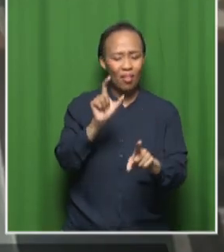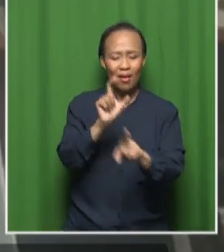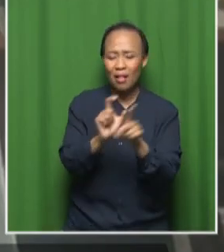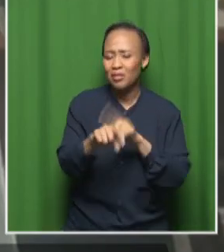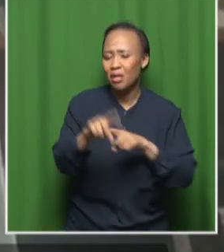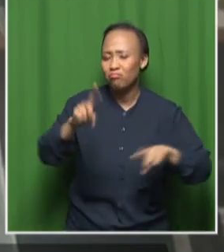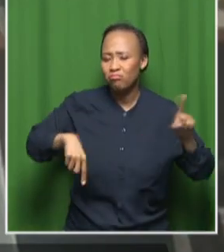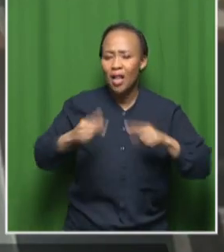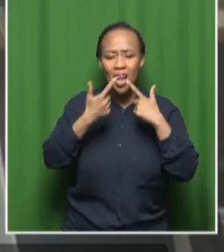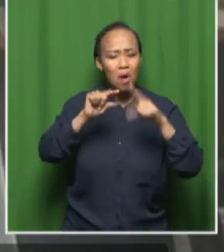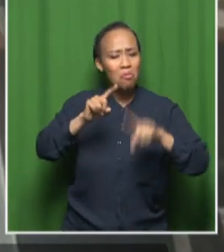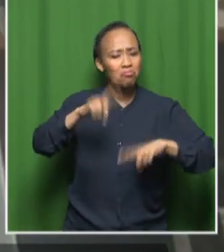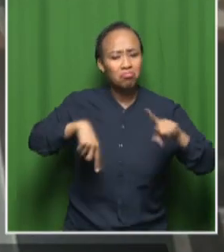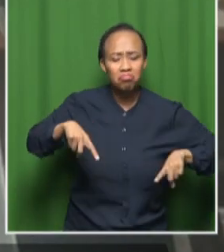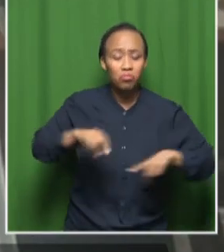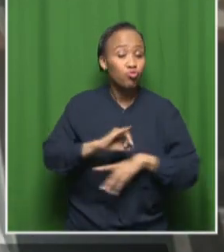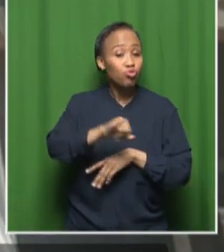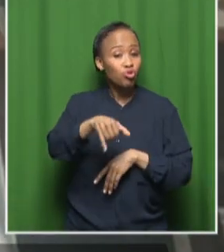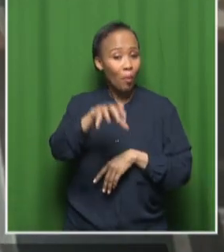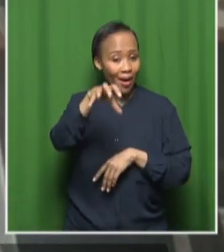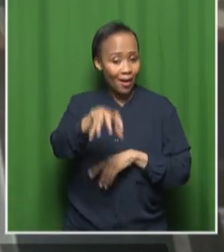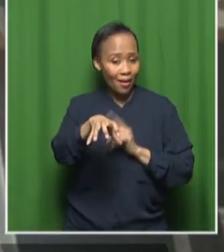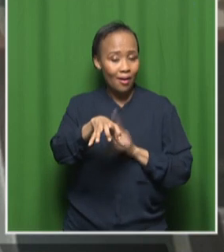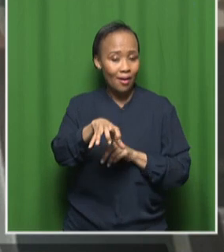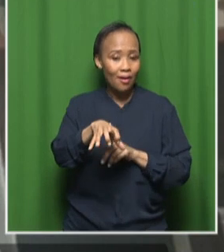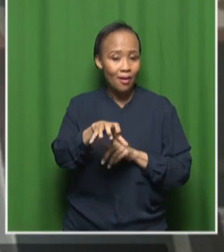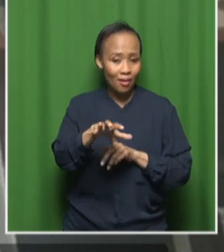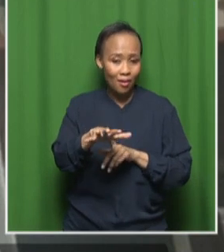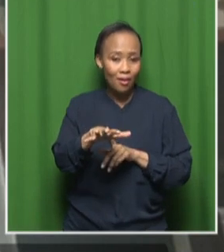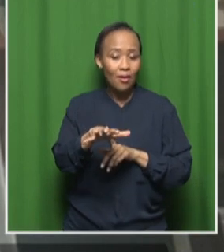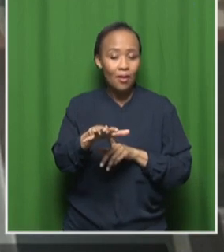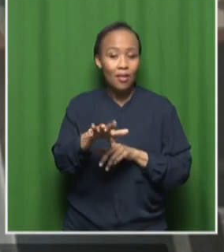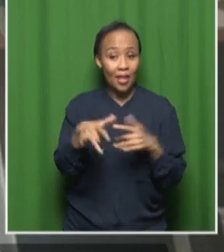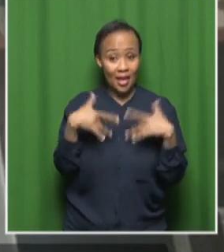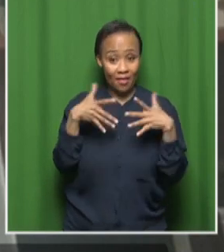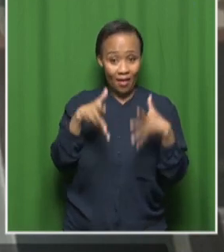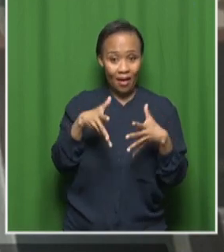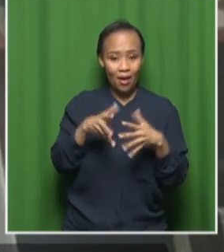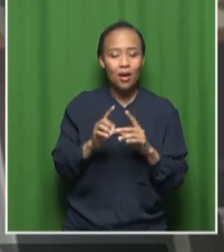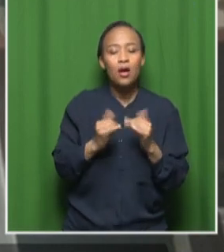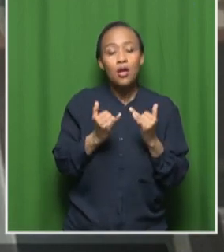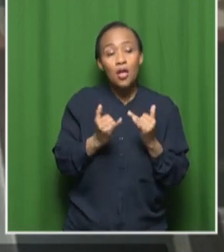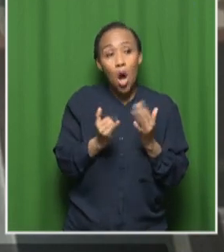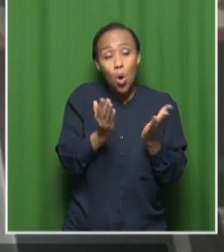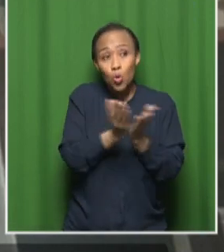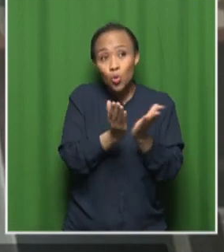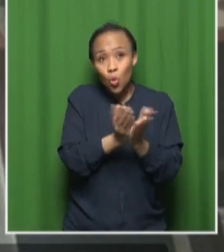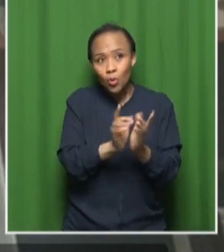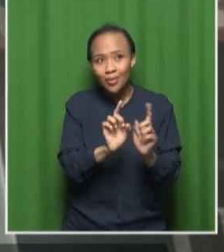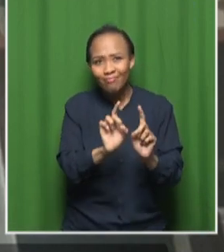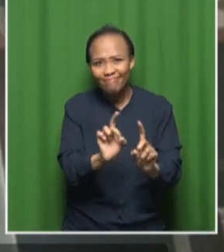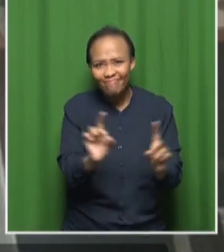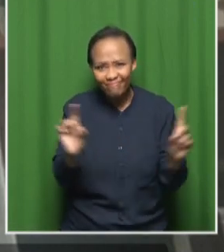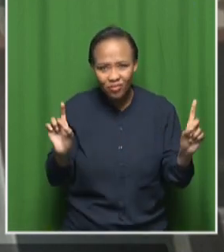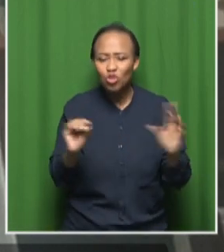diverse languages living in a space, and those schools are filled with those